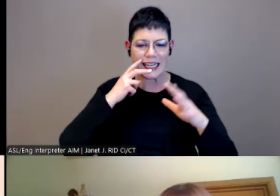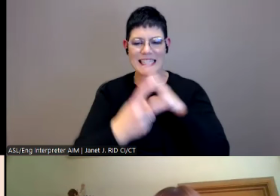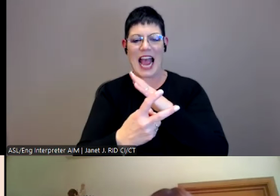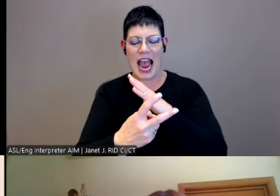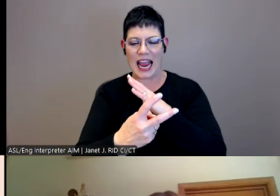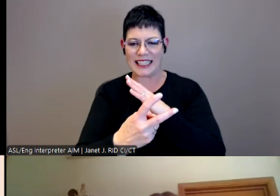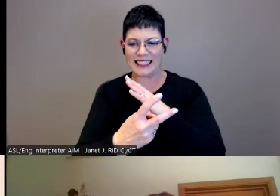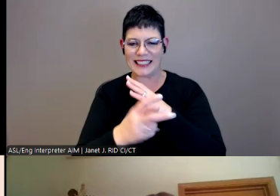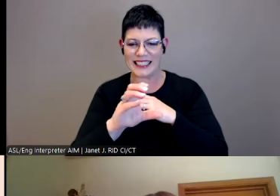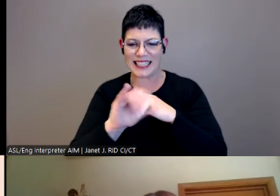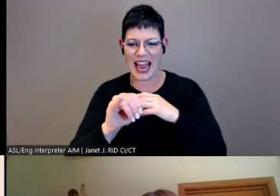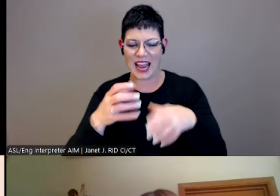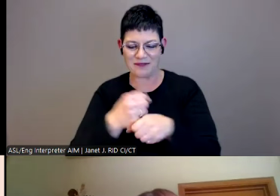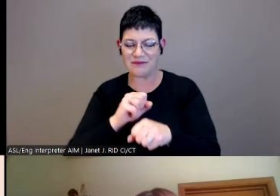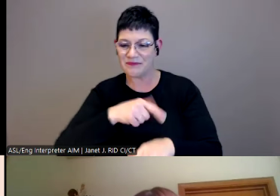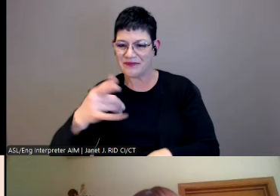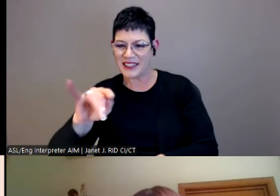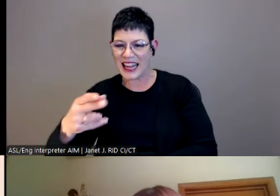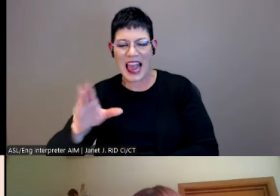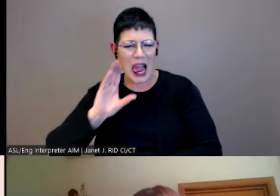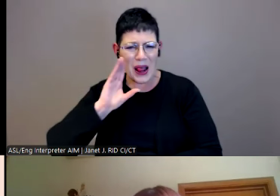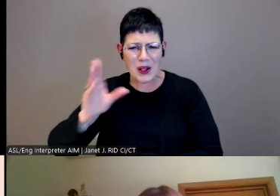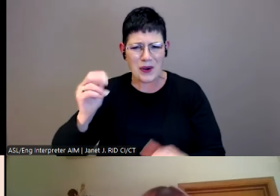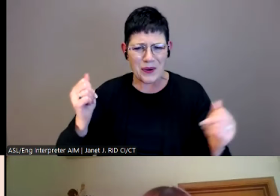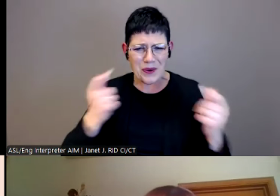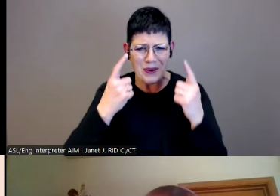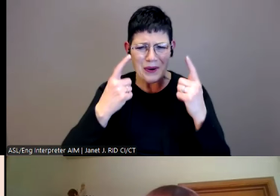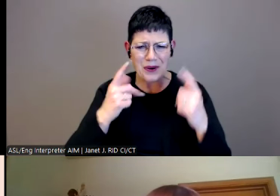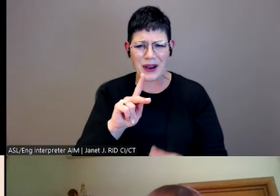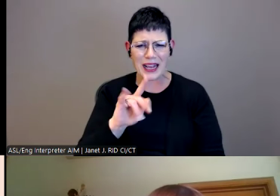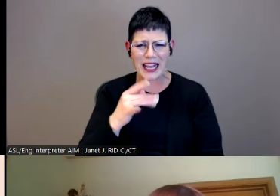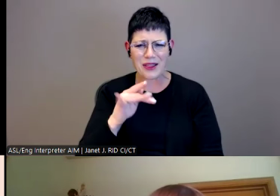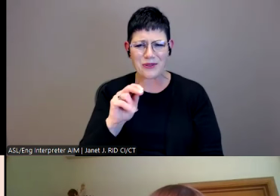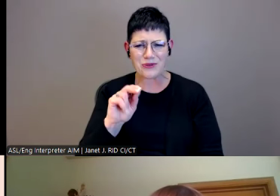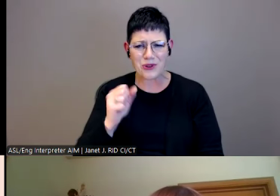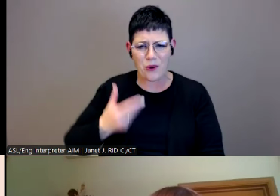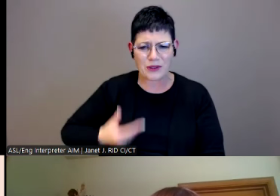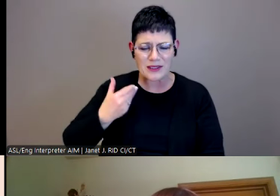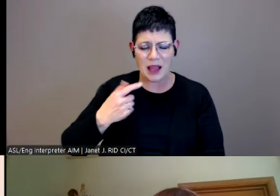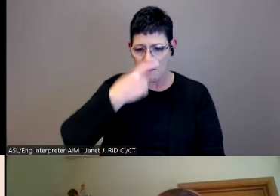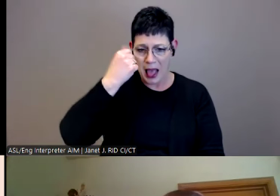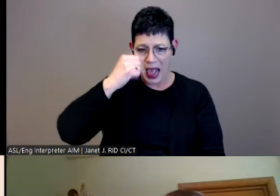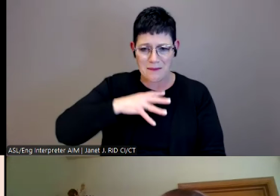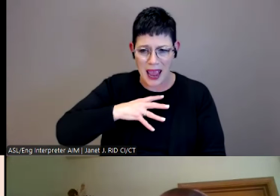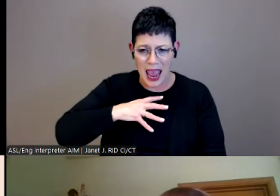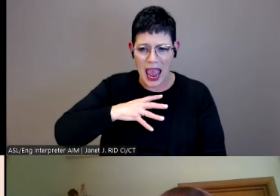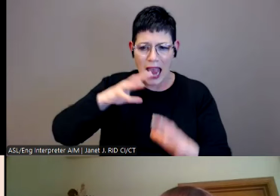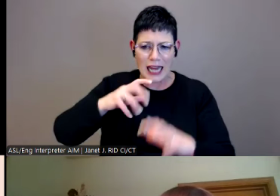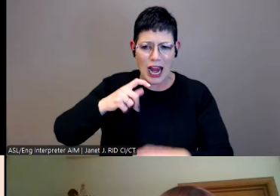Excellent. Hello. Go ahead, Keith. Hello, everyone. My name is Keith Jones. I'm a black male, dark skinned,